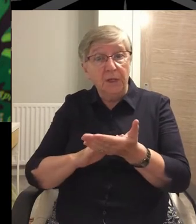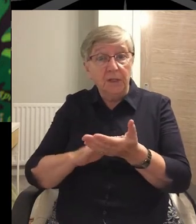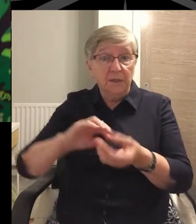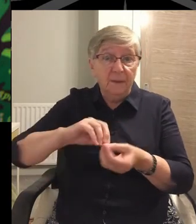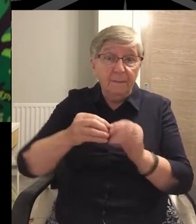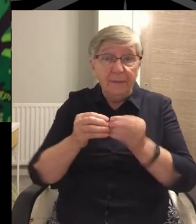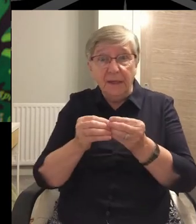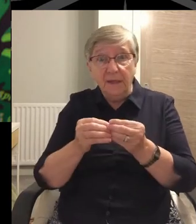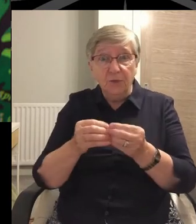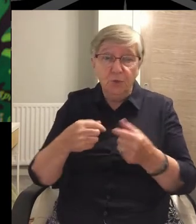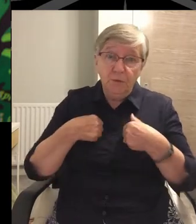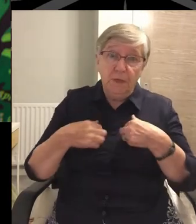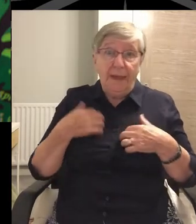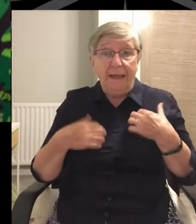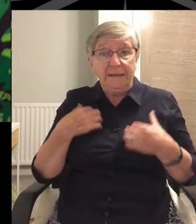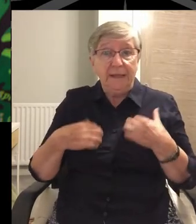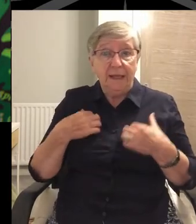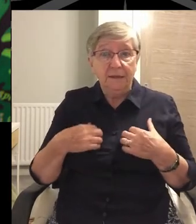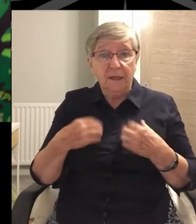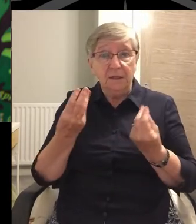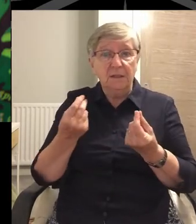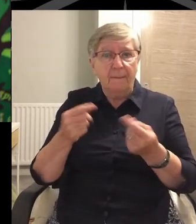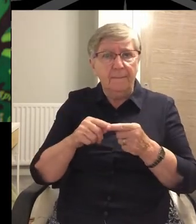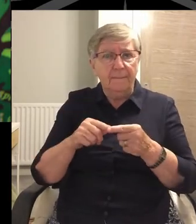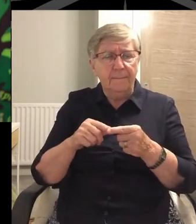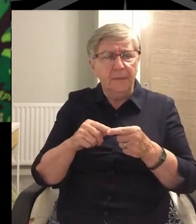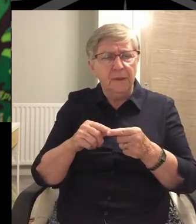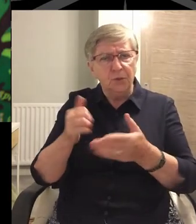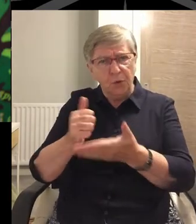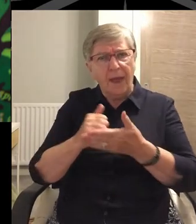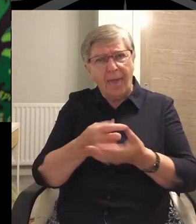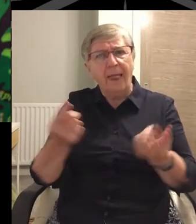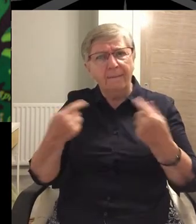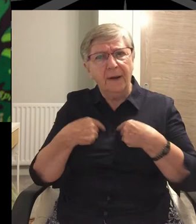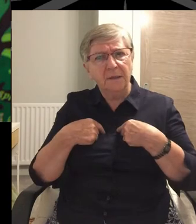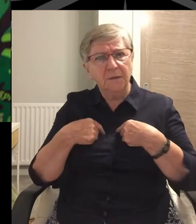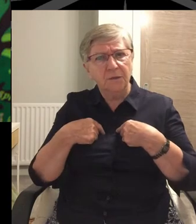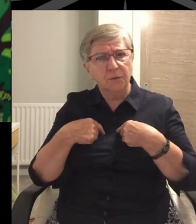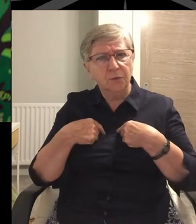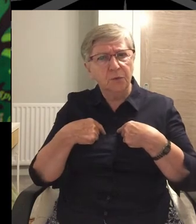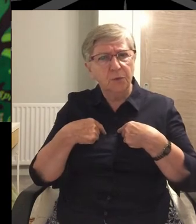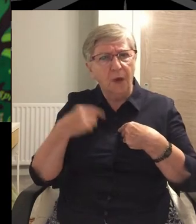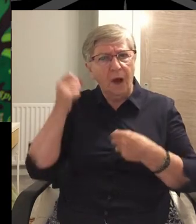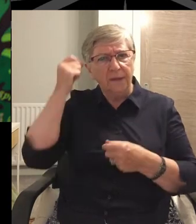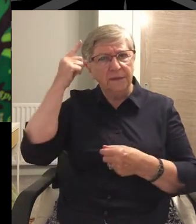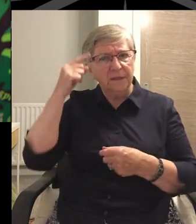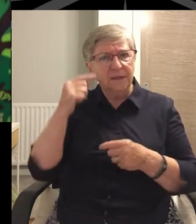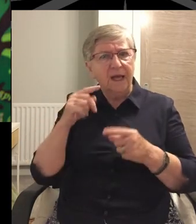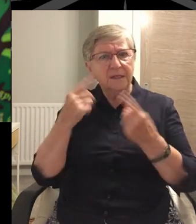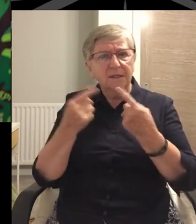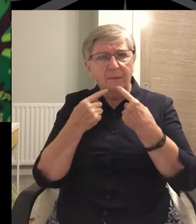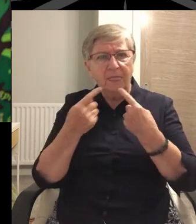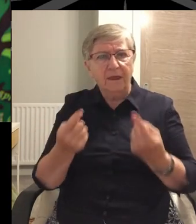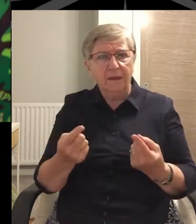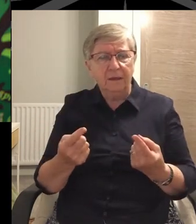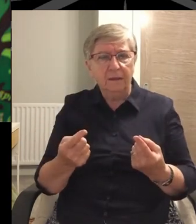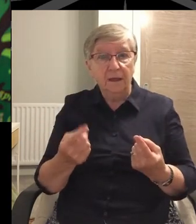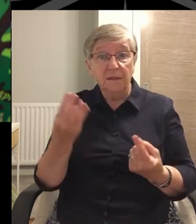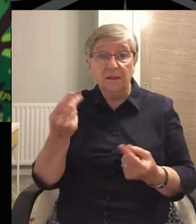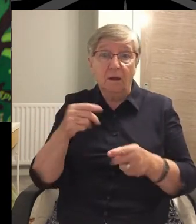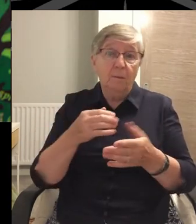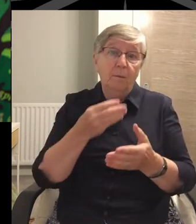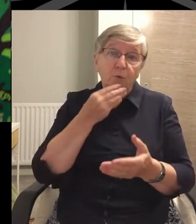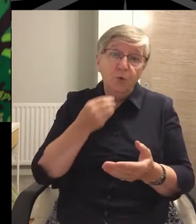stories are made up to entertain and excite. Some are made up to bring to us a message, to make a point or two.